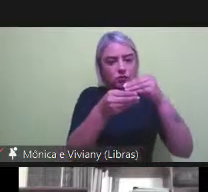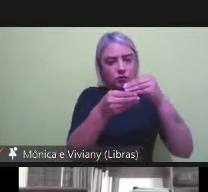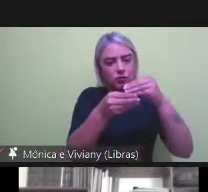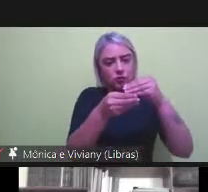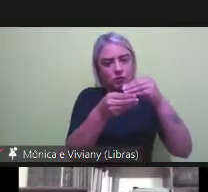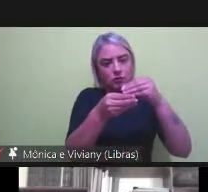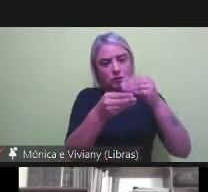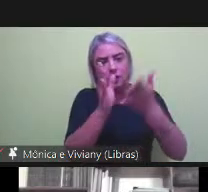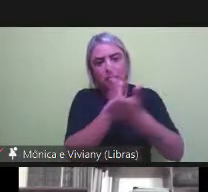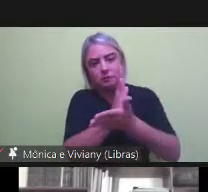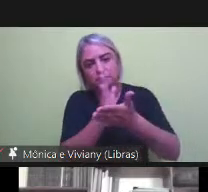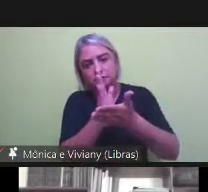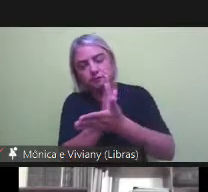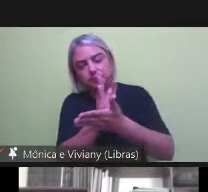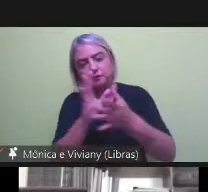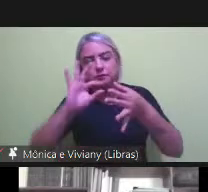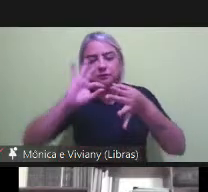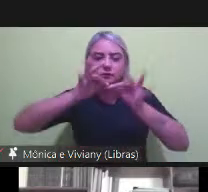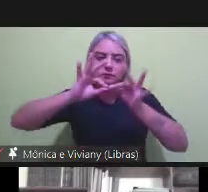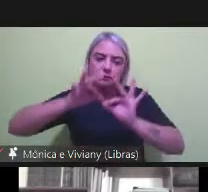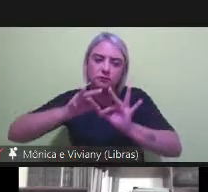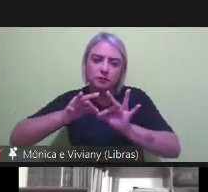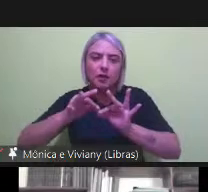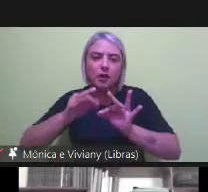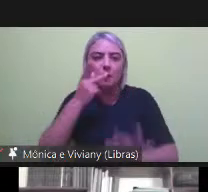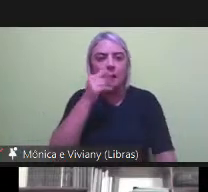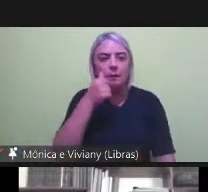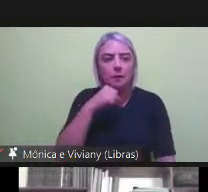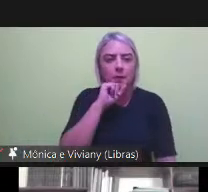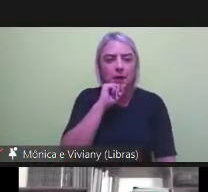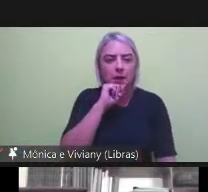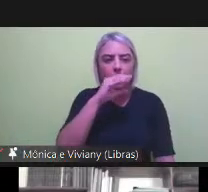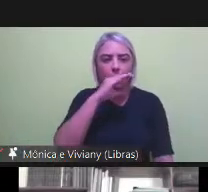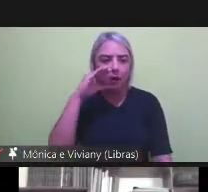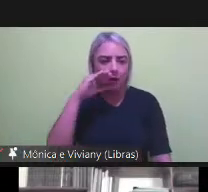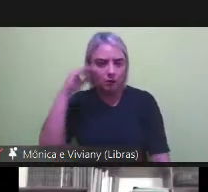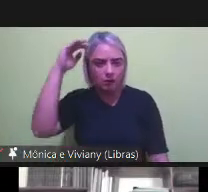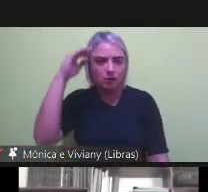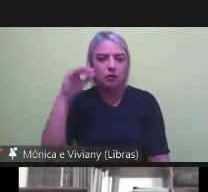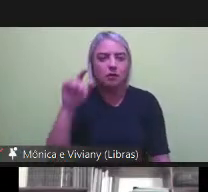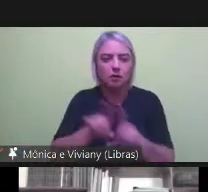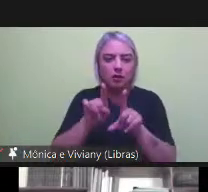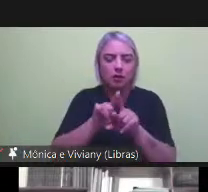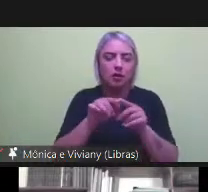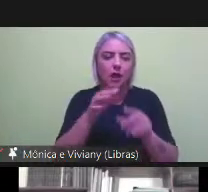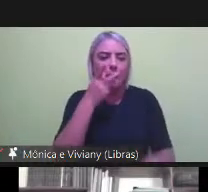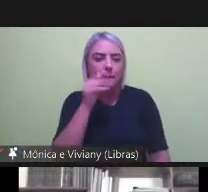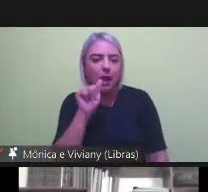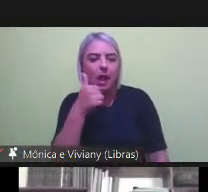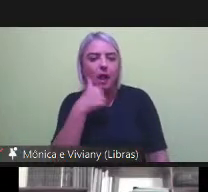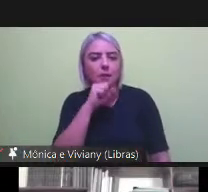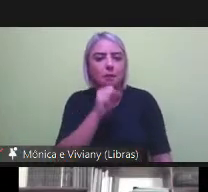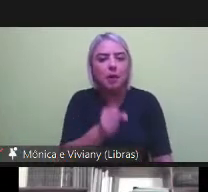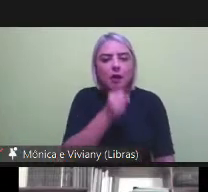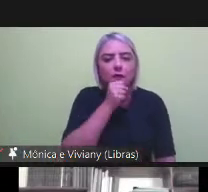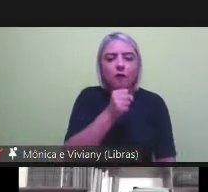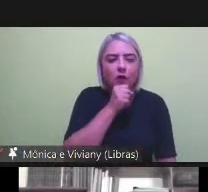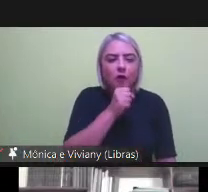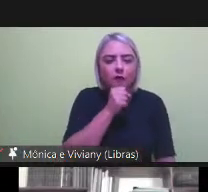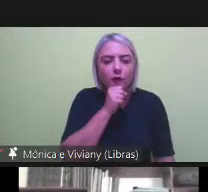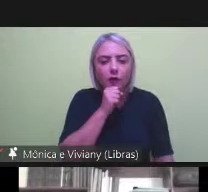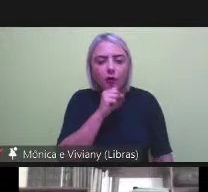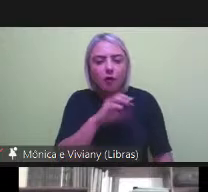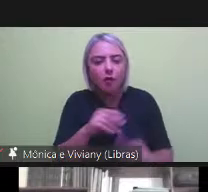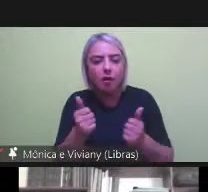incorporate these groups of adults and the parents and the grandparents of the kids that